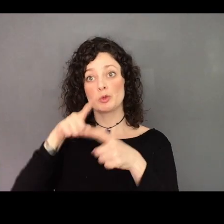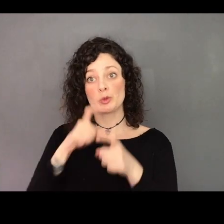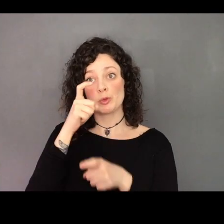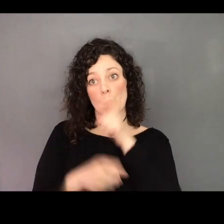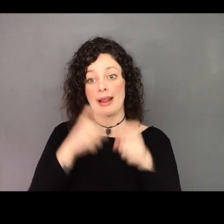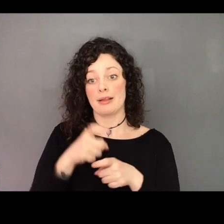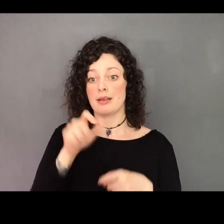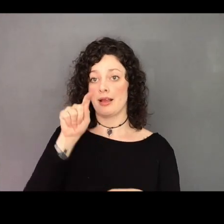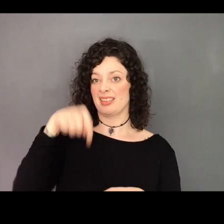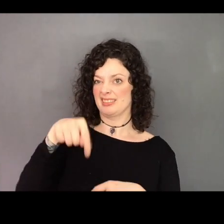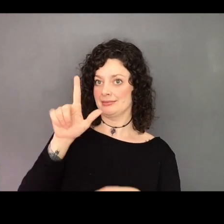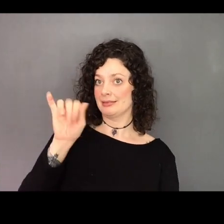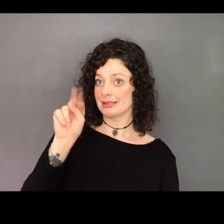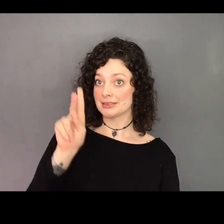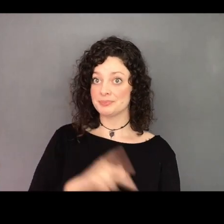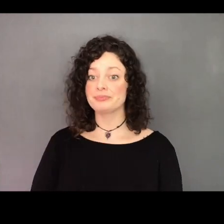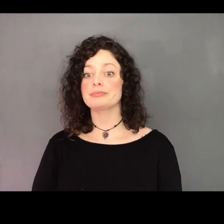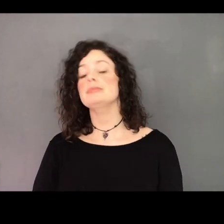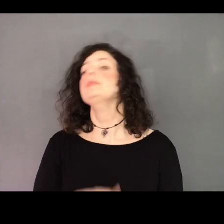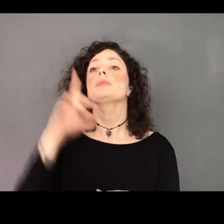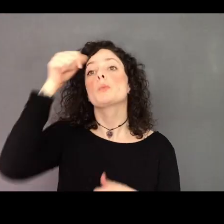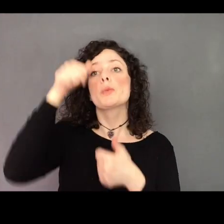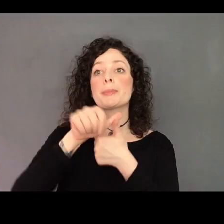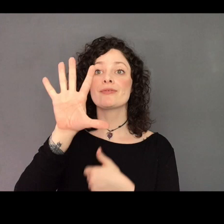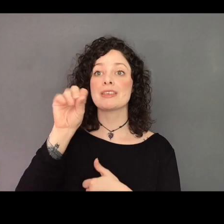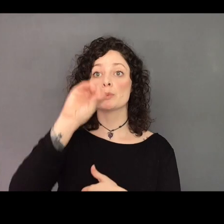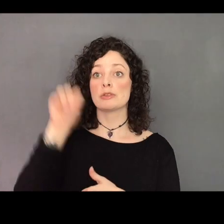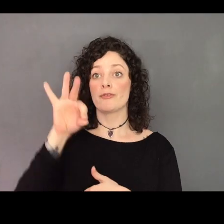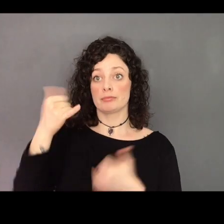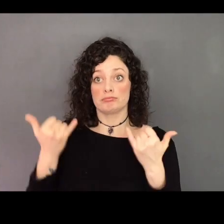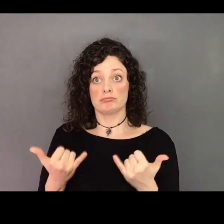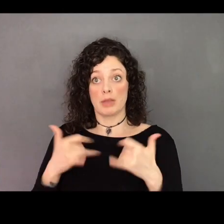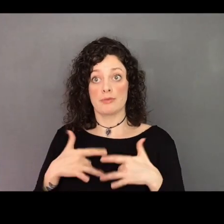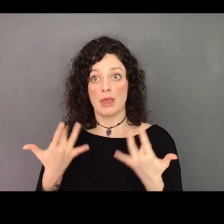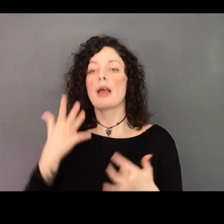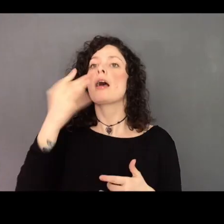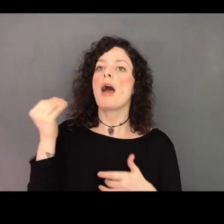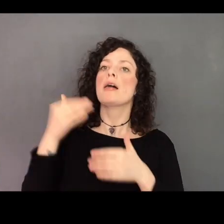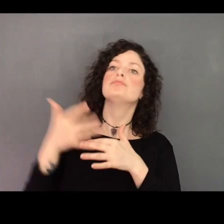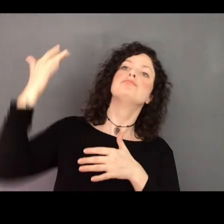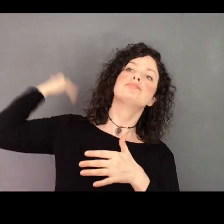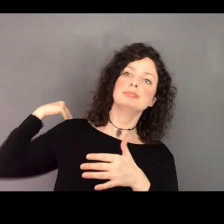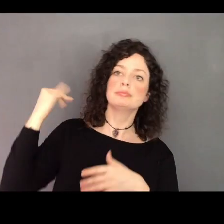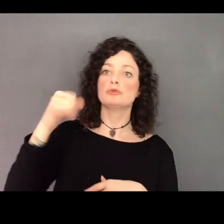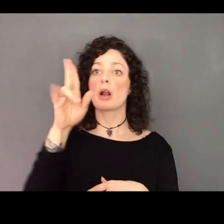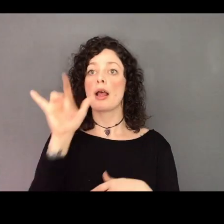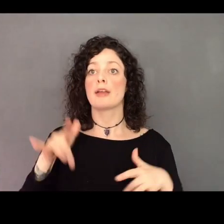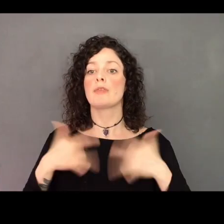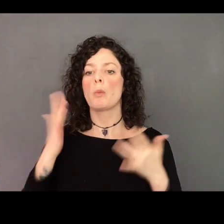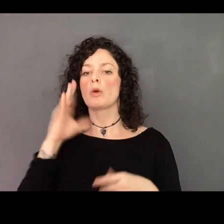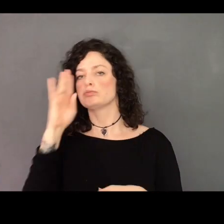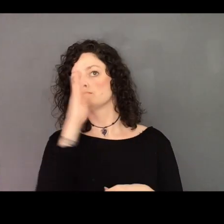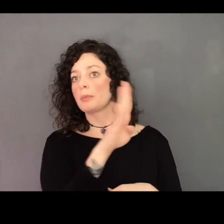us at paypal.me/mystictheater. As a reminder, 50% of all proceeds from this event and the July event will go